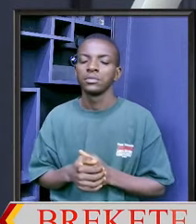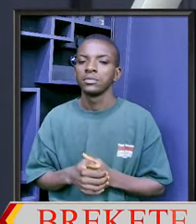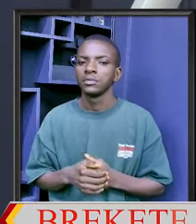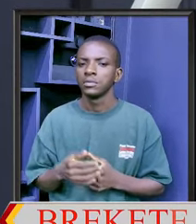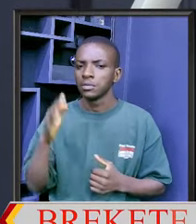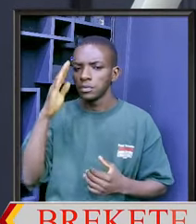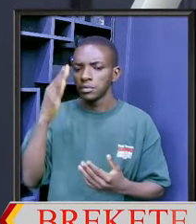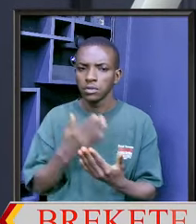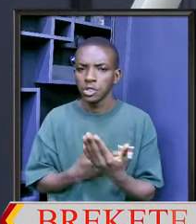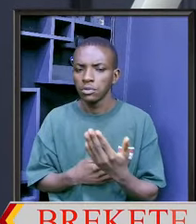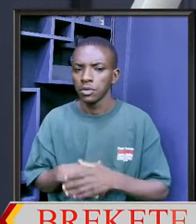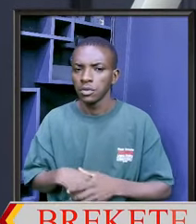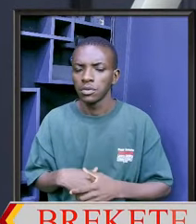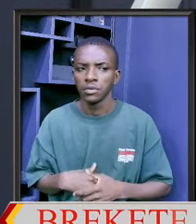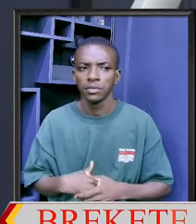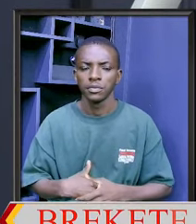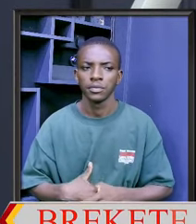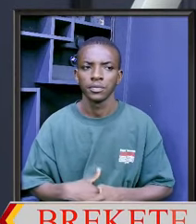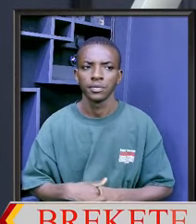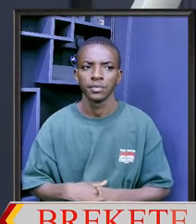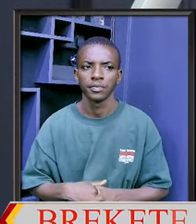Hello, good morning.